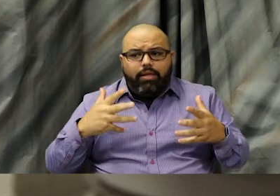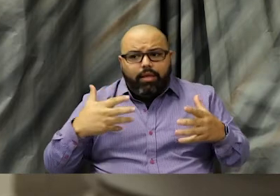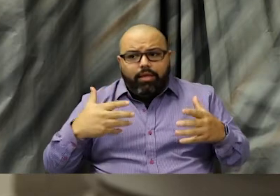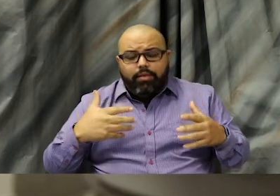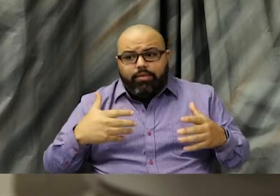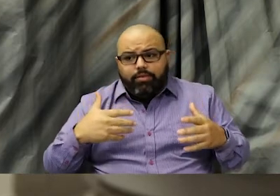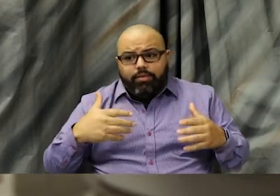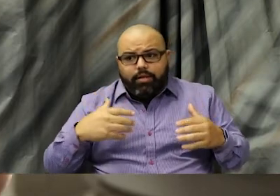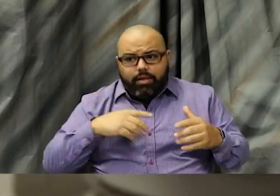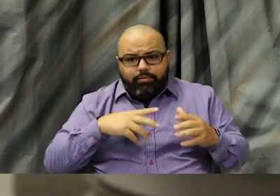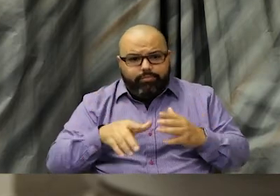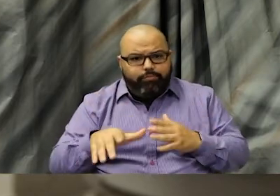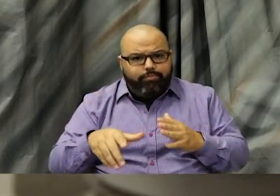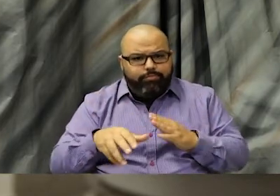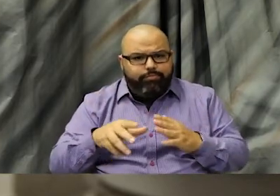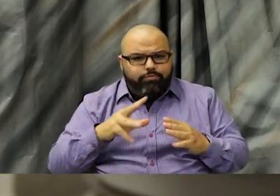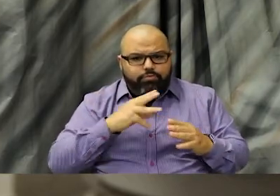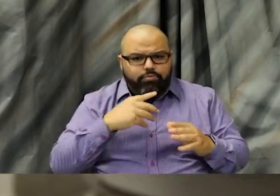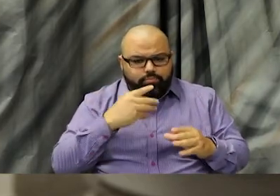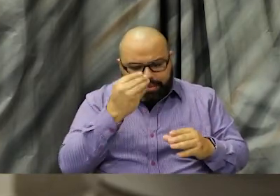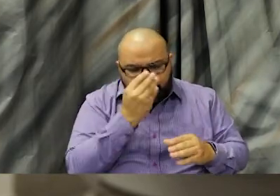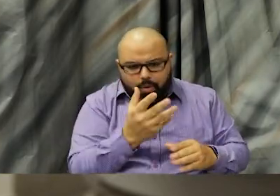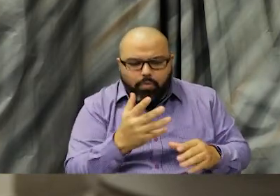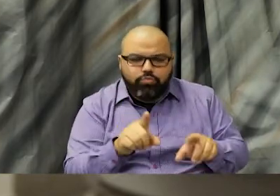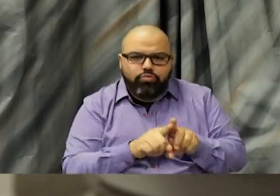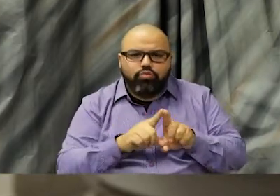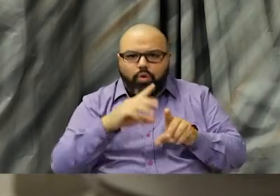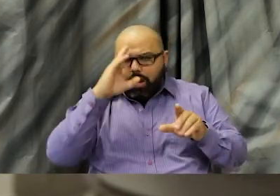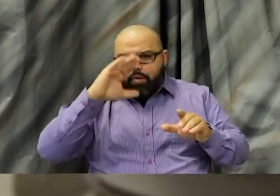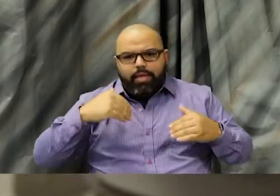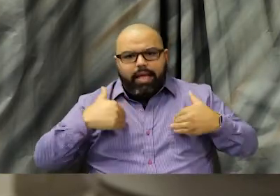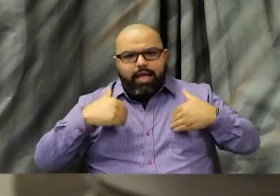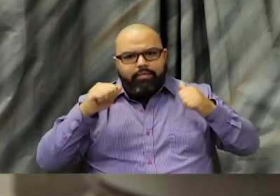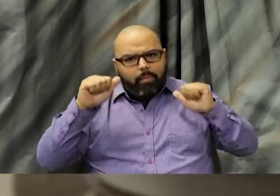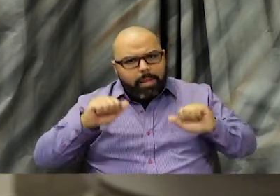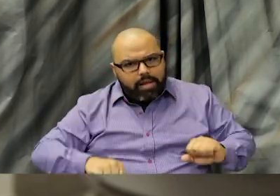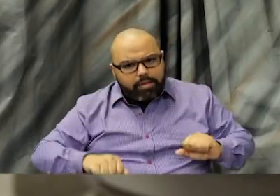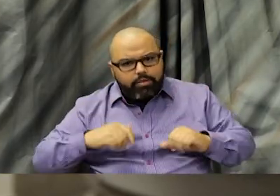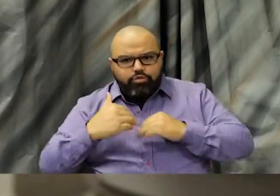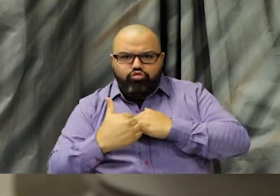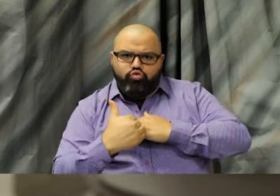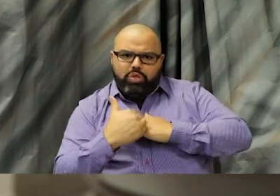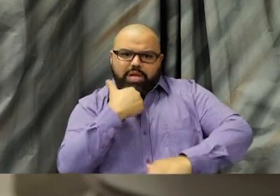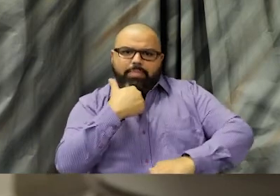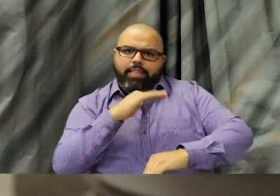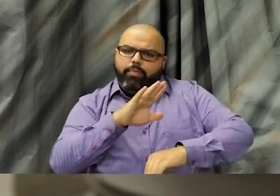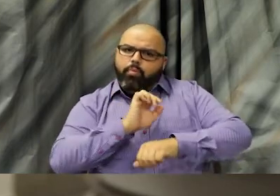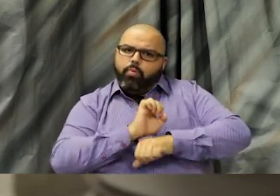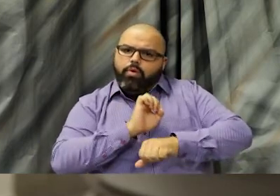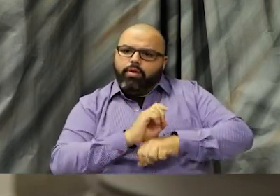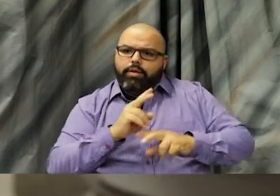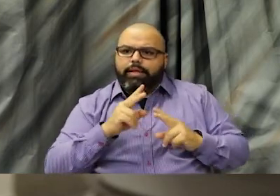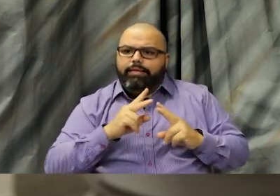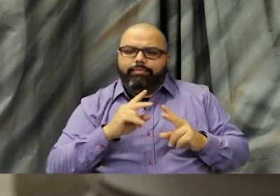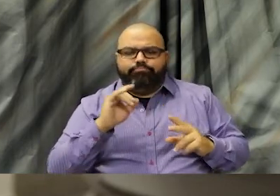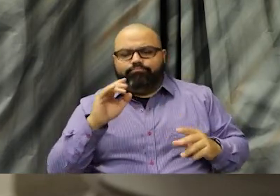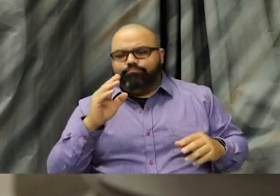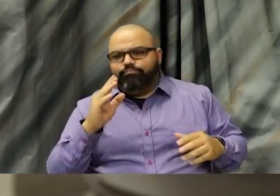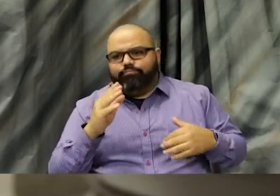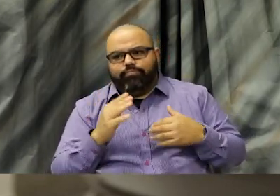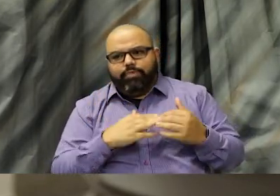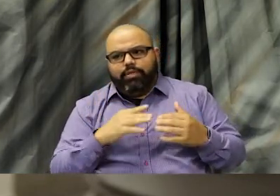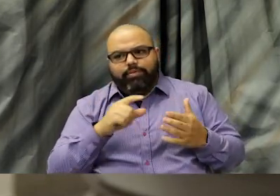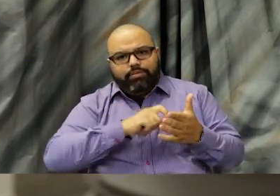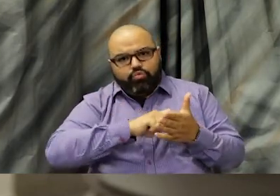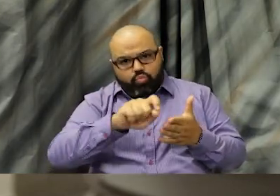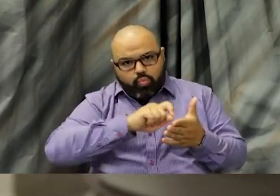resources already that I've gone with them as well. So I know that they have the ability to somehow send me the work, whether it's